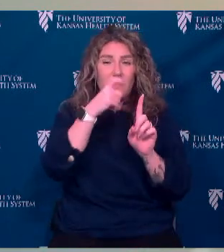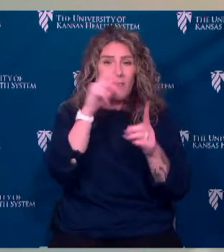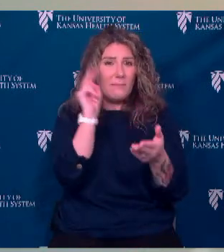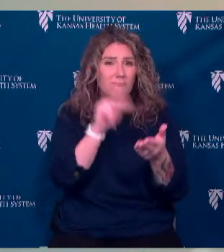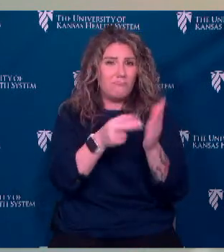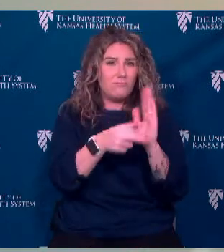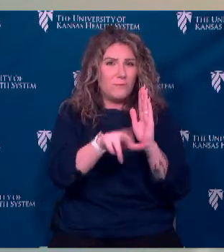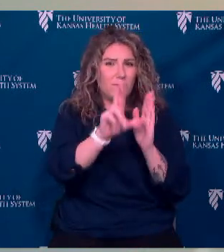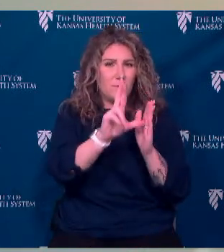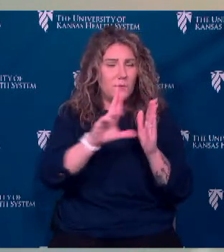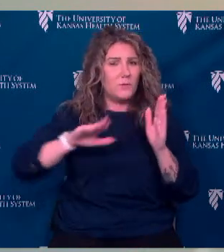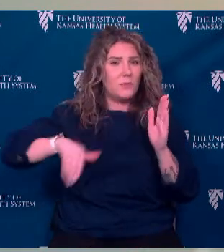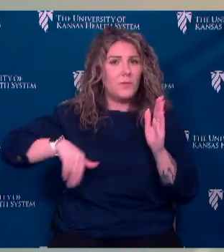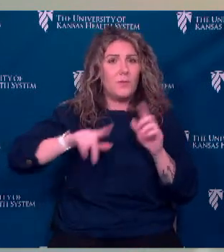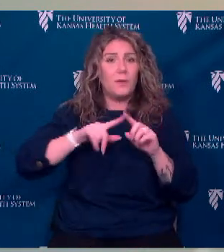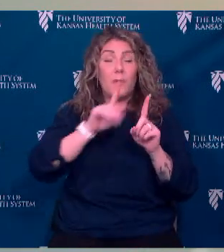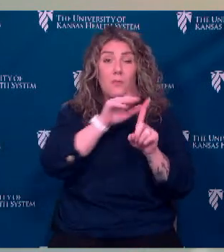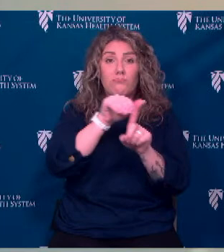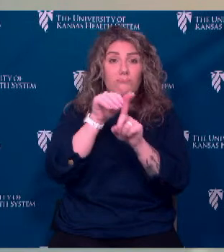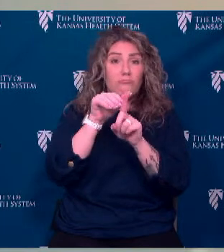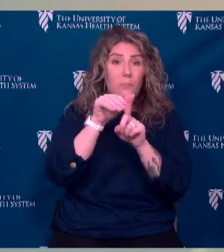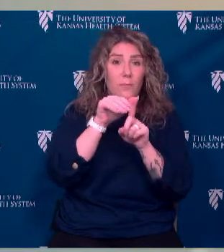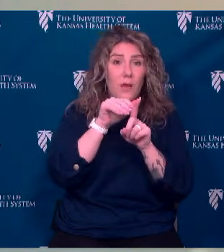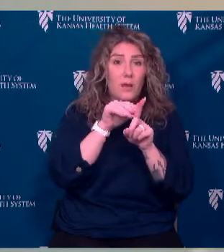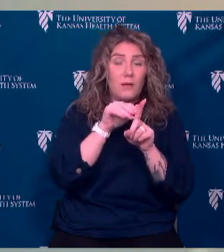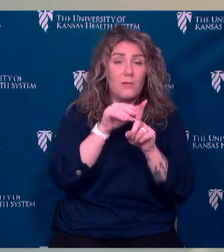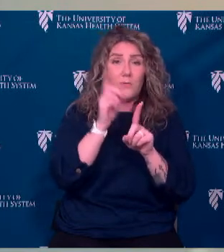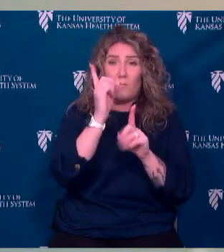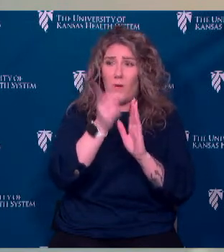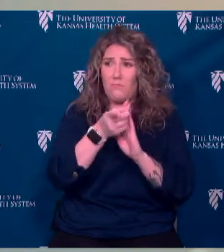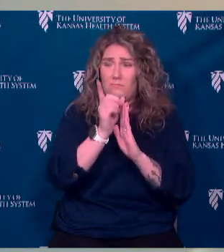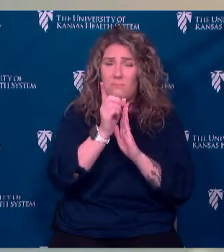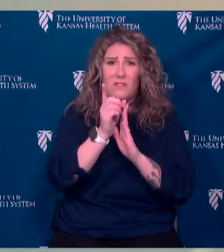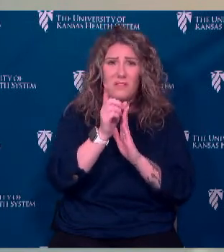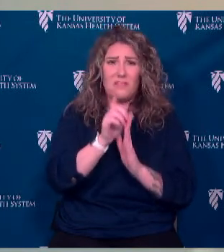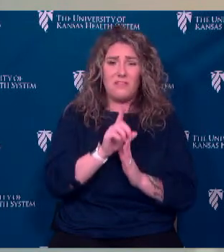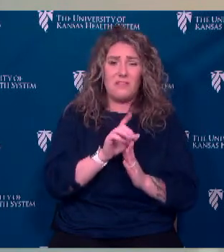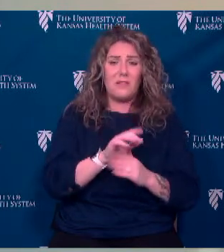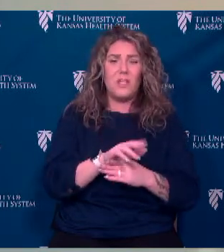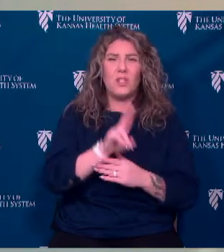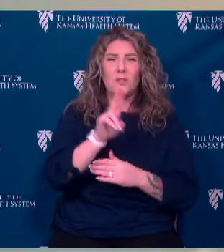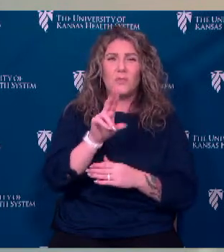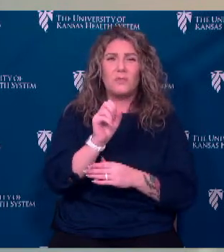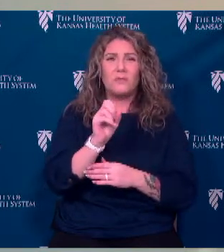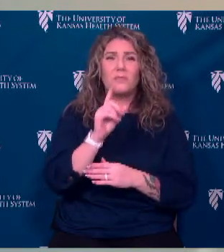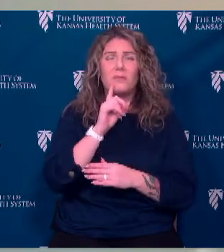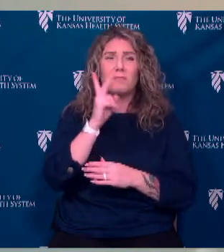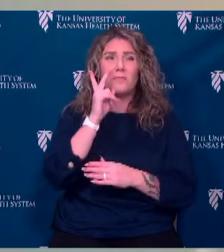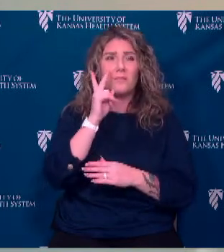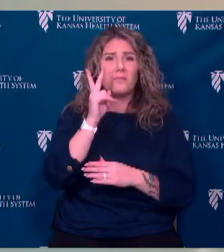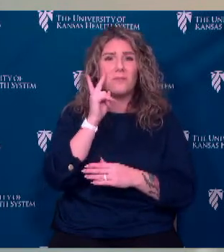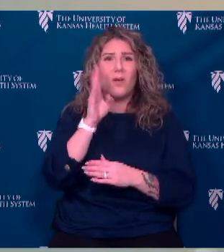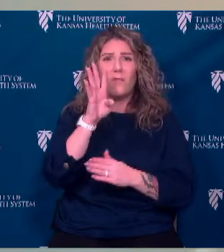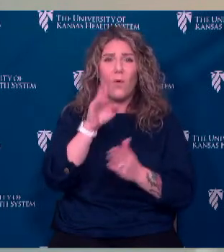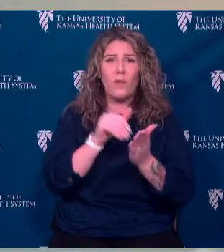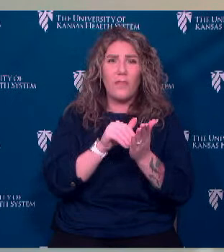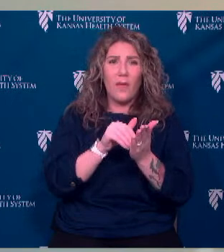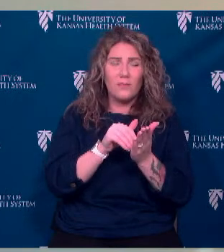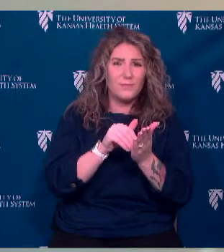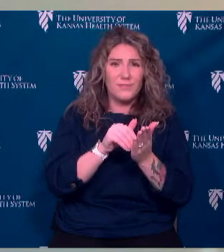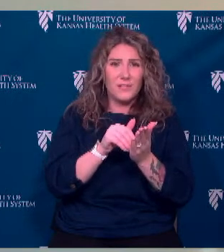yet. But just as a reminder, at one point, the U.S. saw about 4,000 deaths a day in one